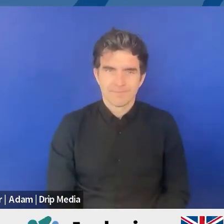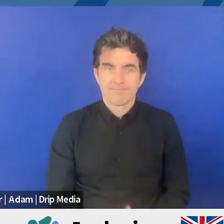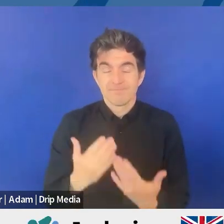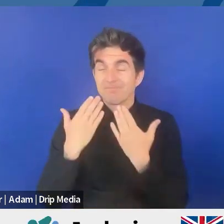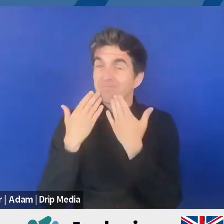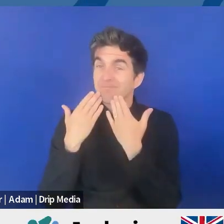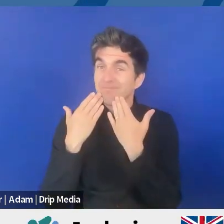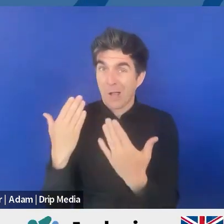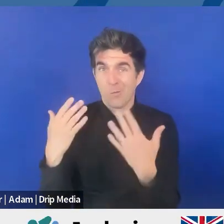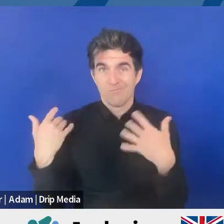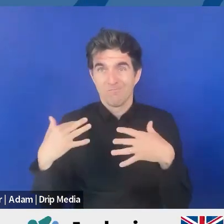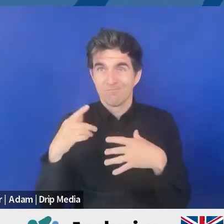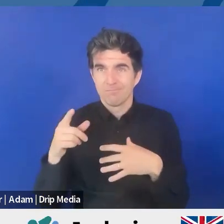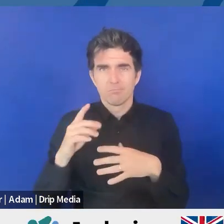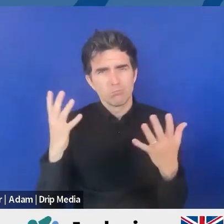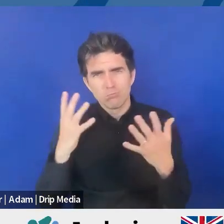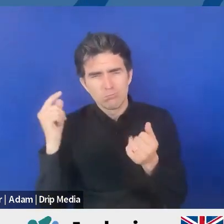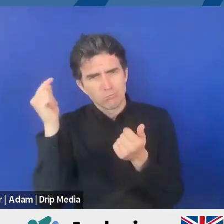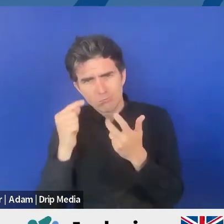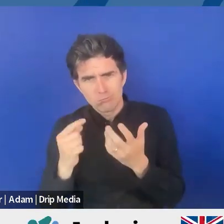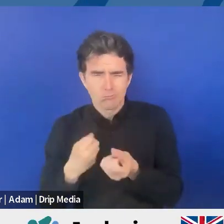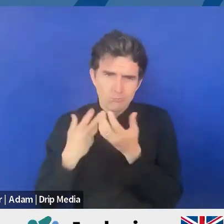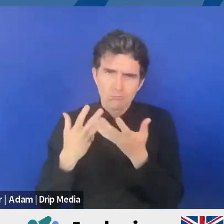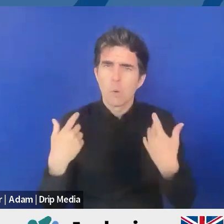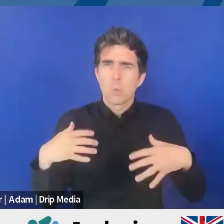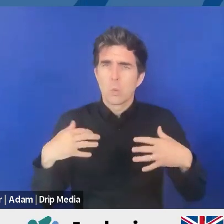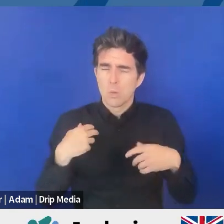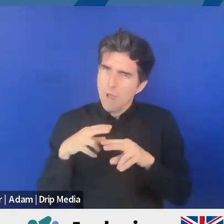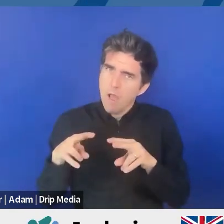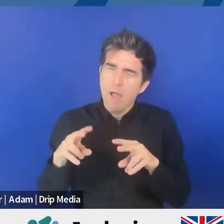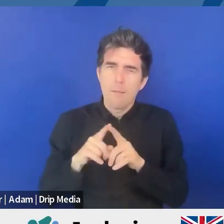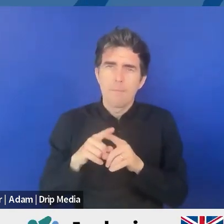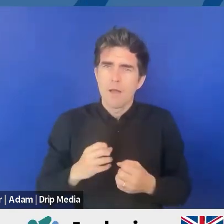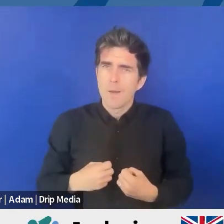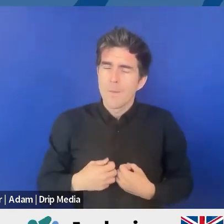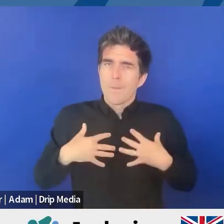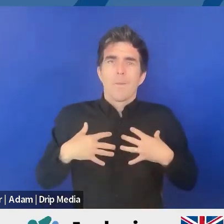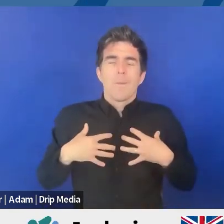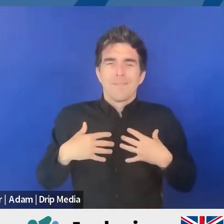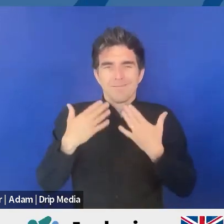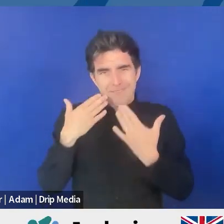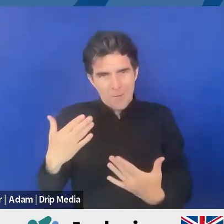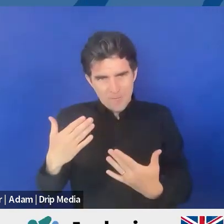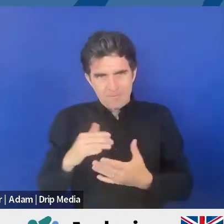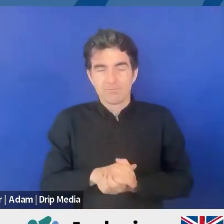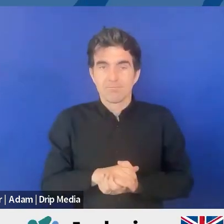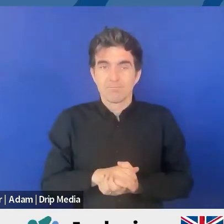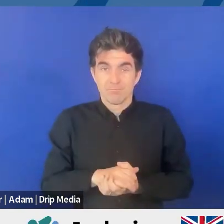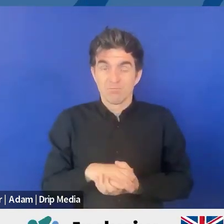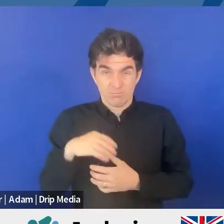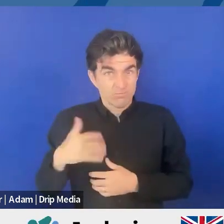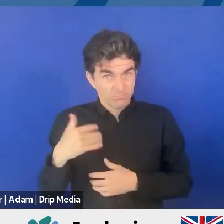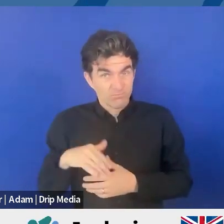the commitments. They're very, very inspiring. And I think it's quite aspirational as